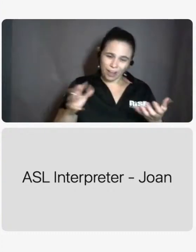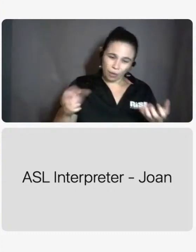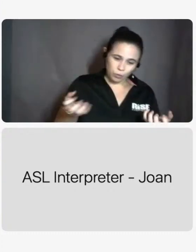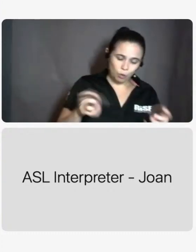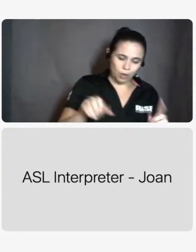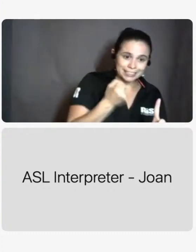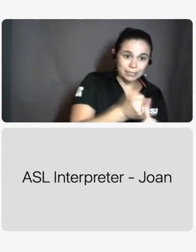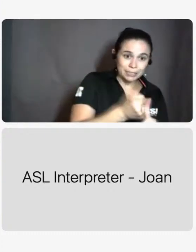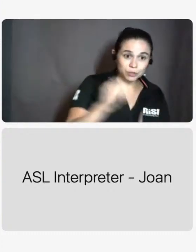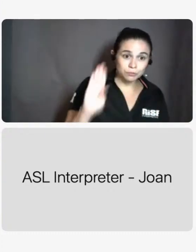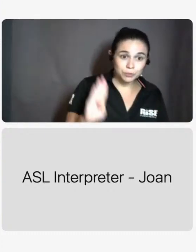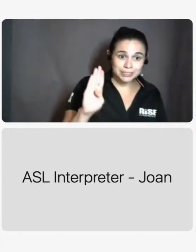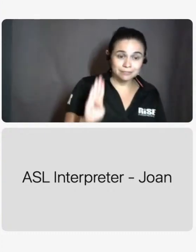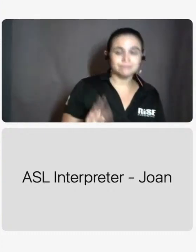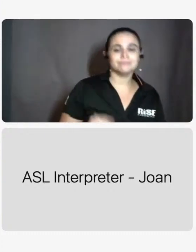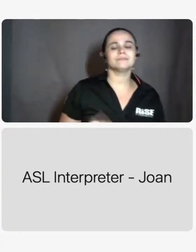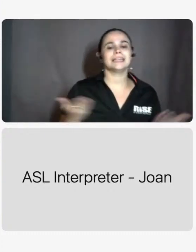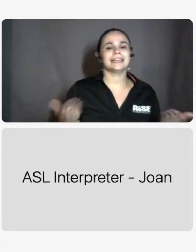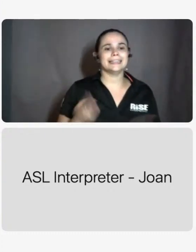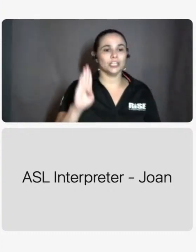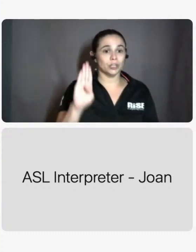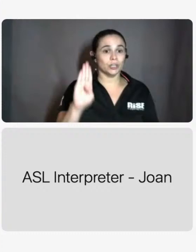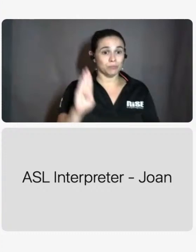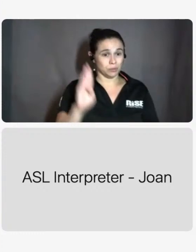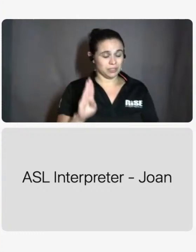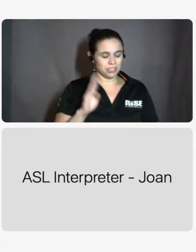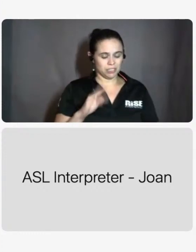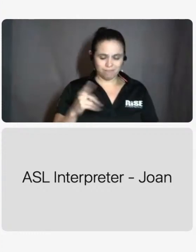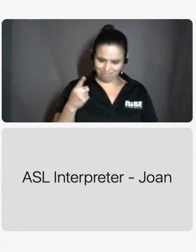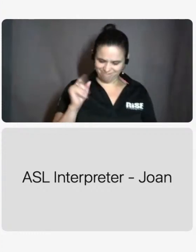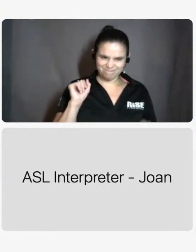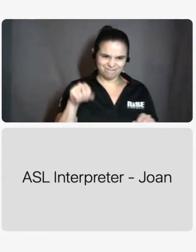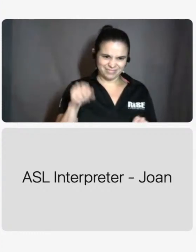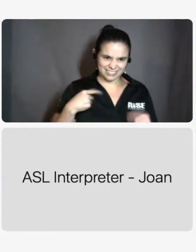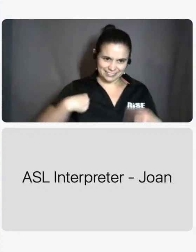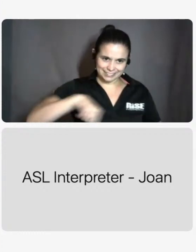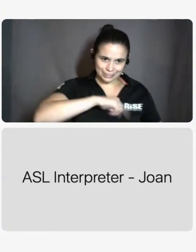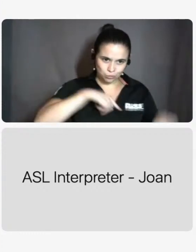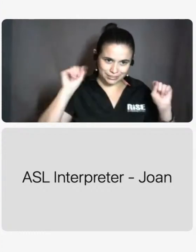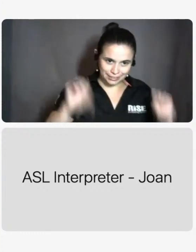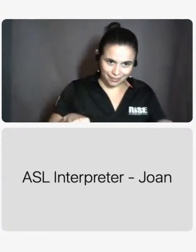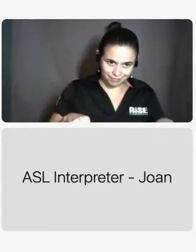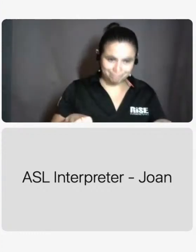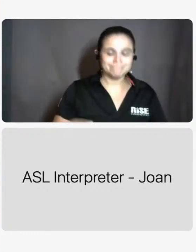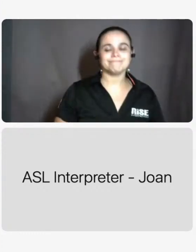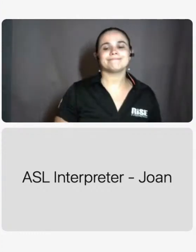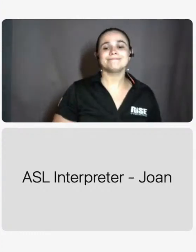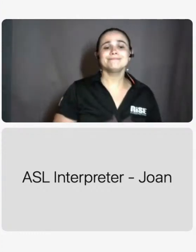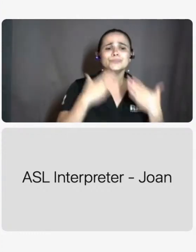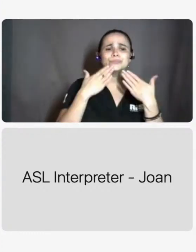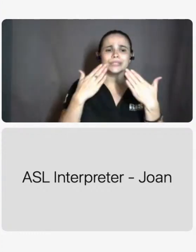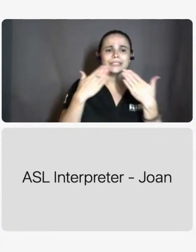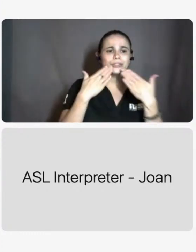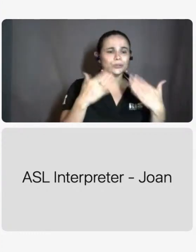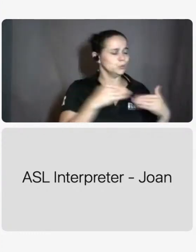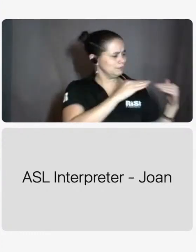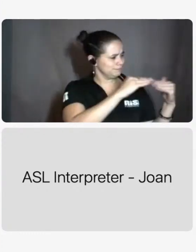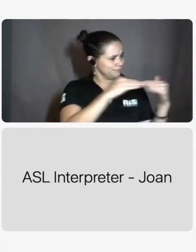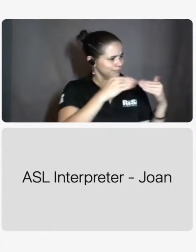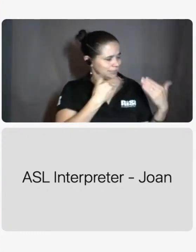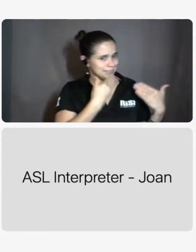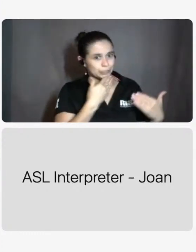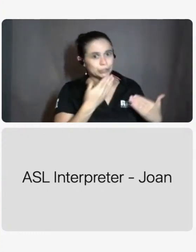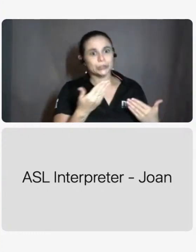can happen. So thank you once again. Thank you to my colleagues also, Superintendent Miranda, everyone involved. Thank